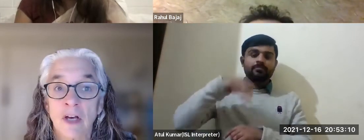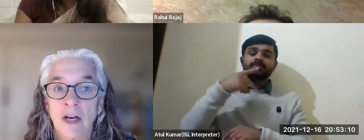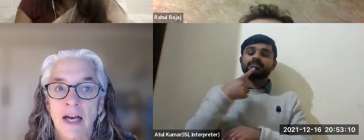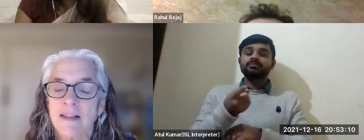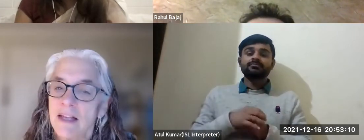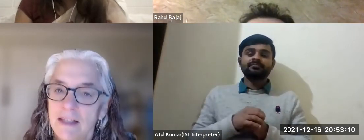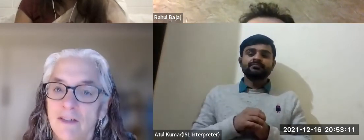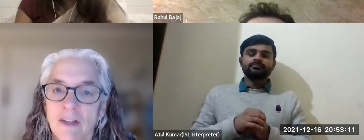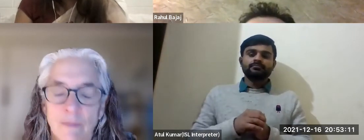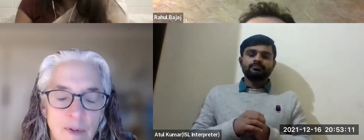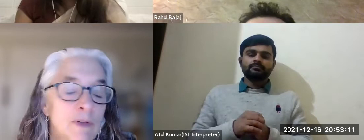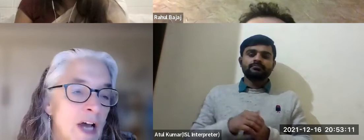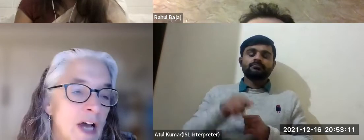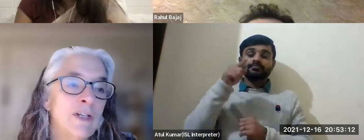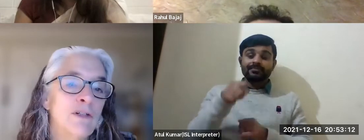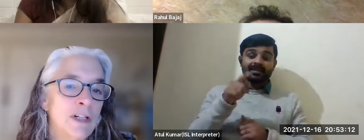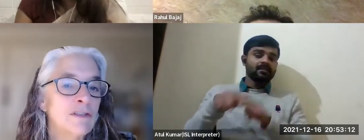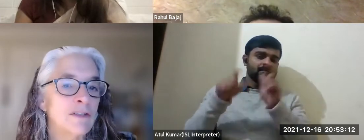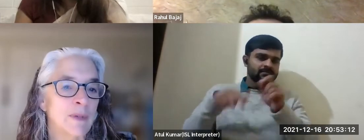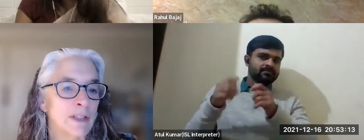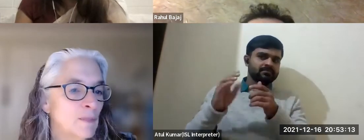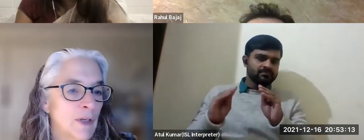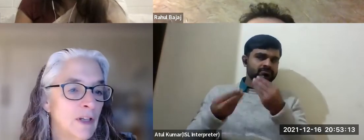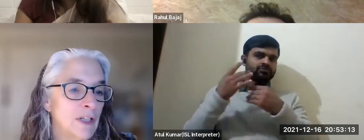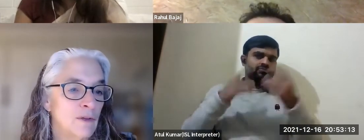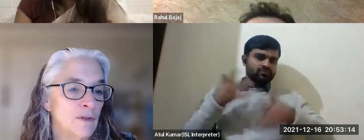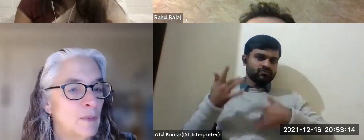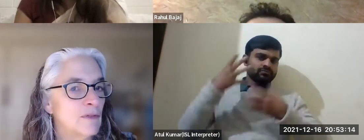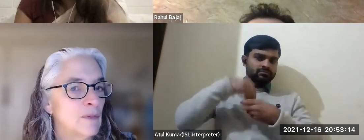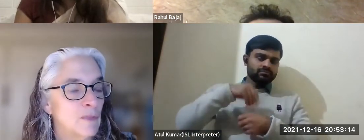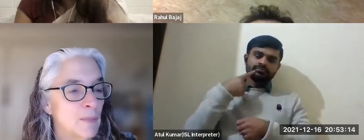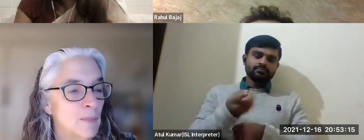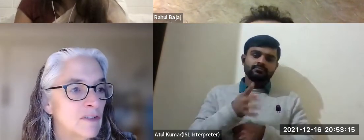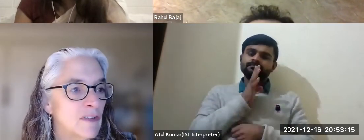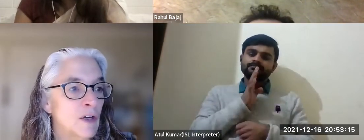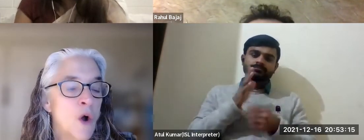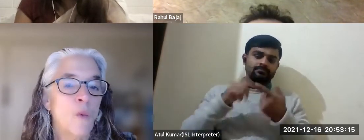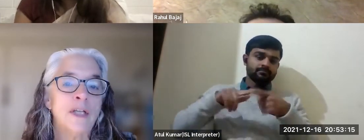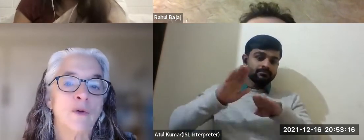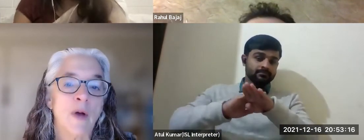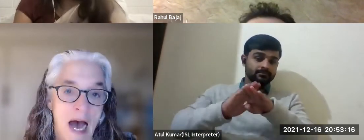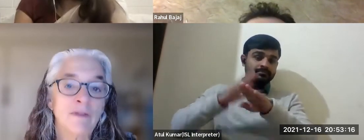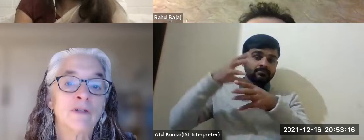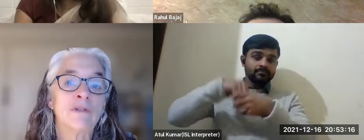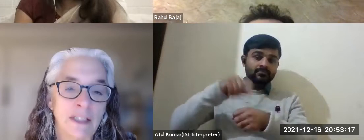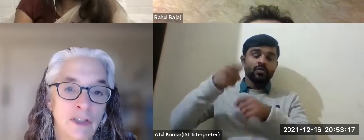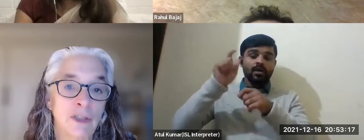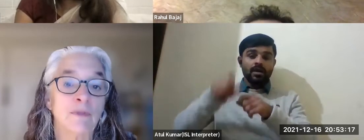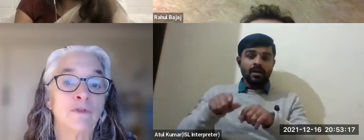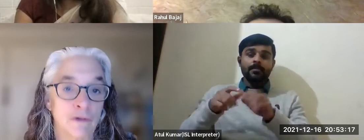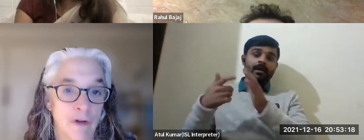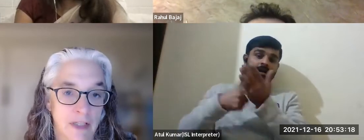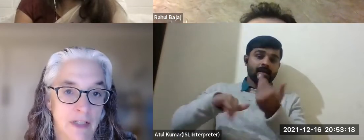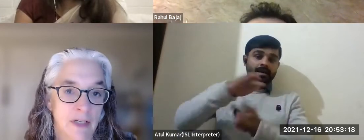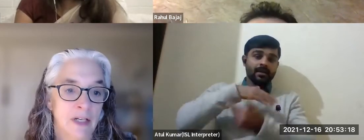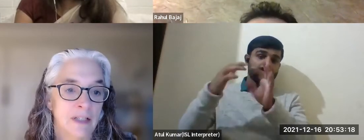is, and this is, people are kind of incredulous about this, but all I can do is speak from experience, that when you have the relationship